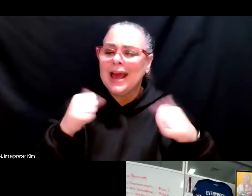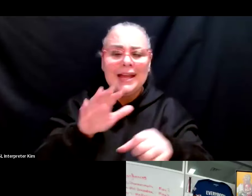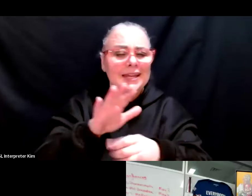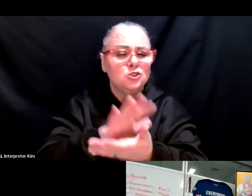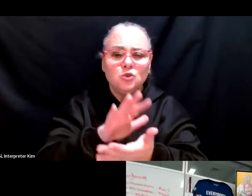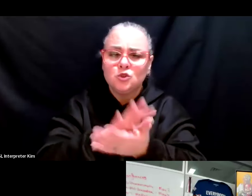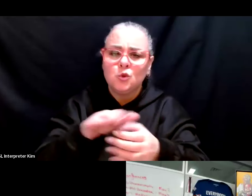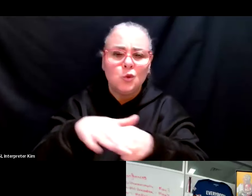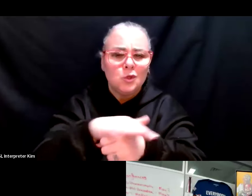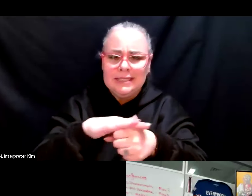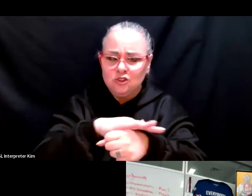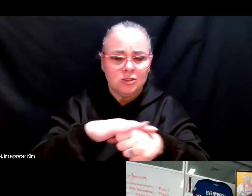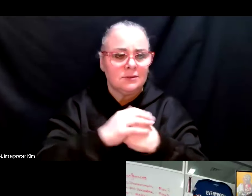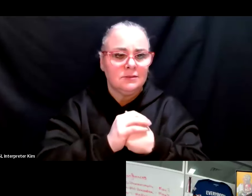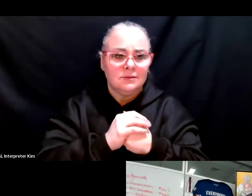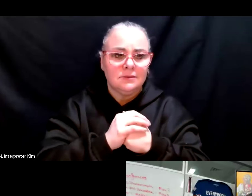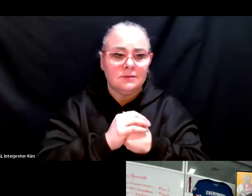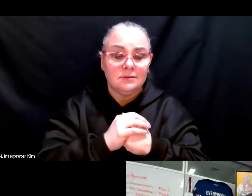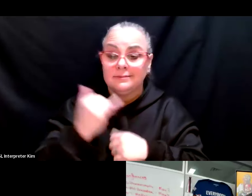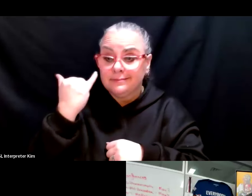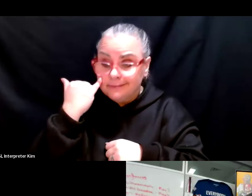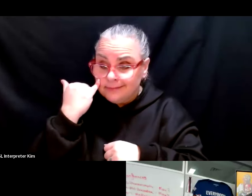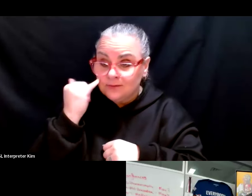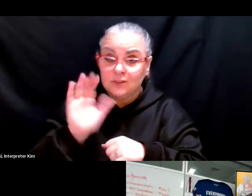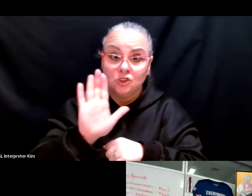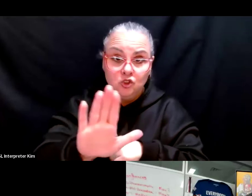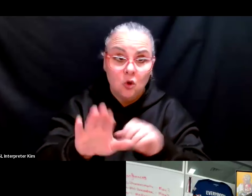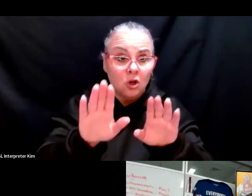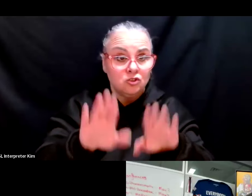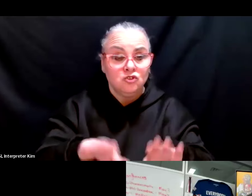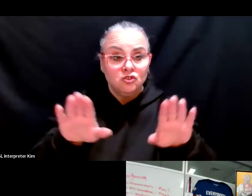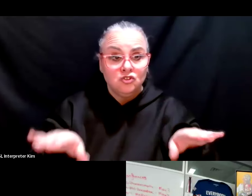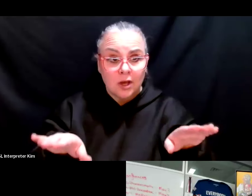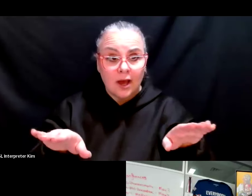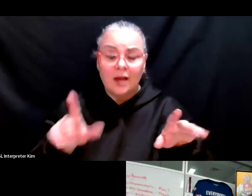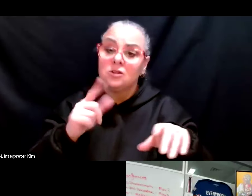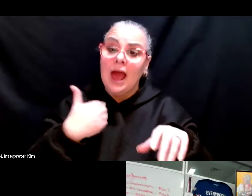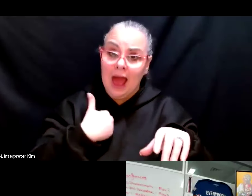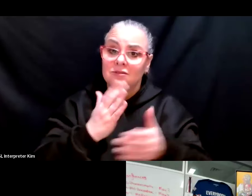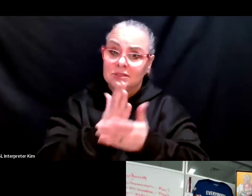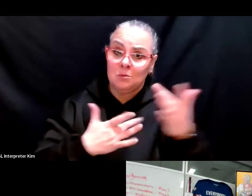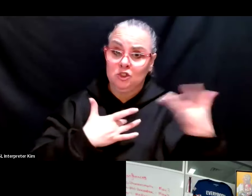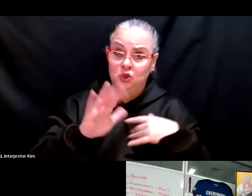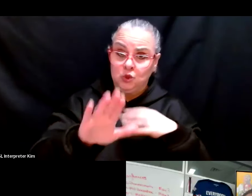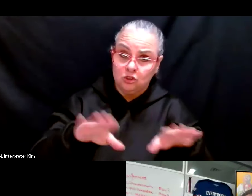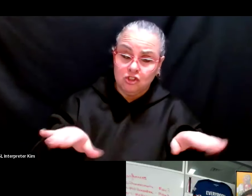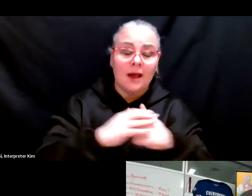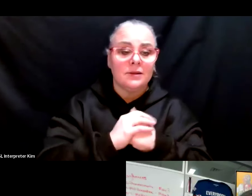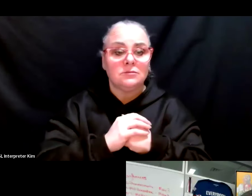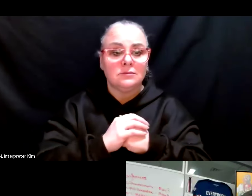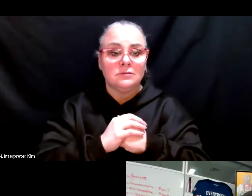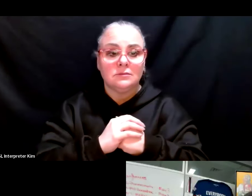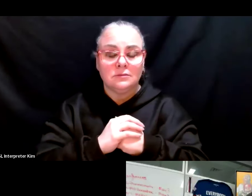district. If you have a child that you have concerns about,